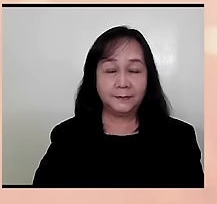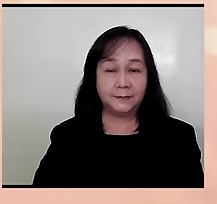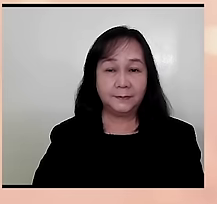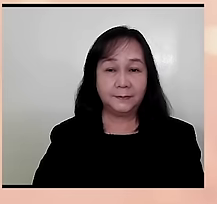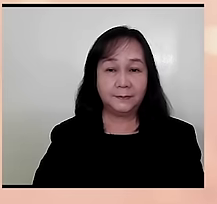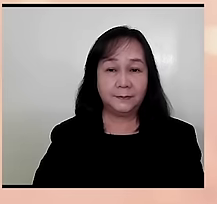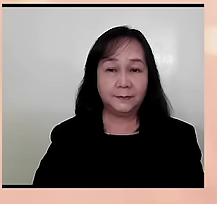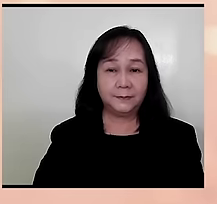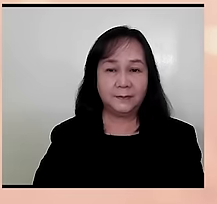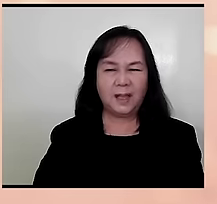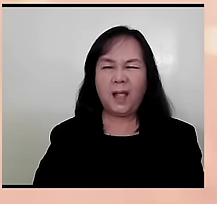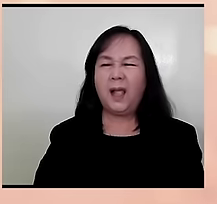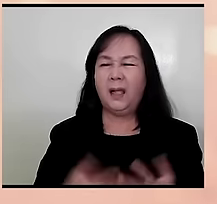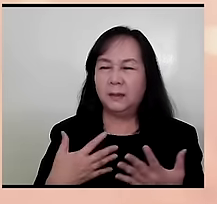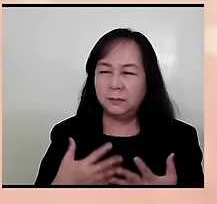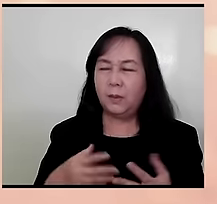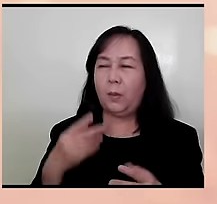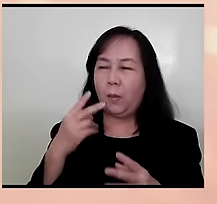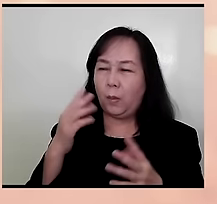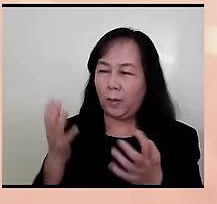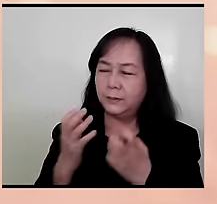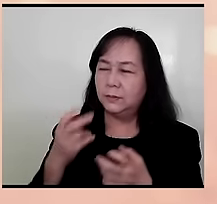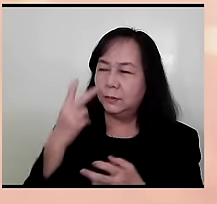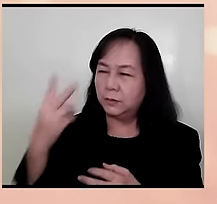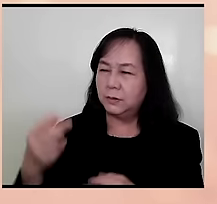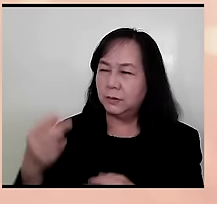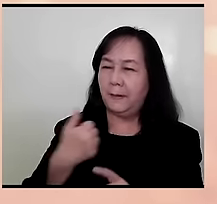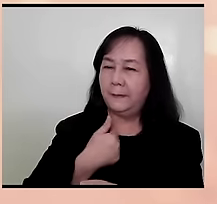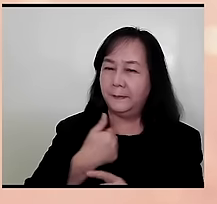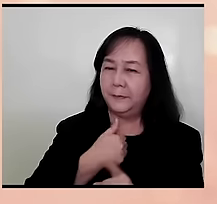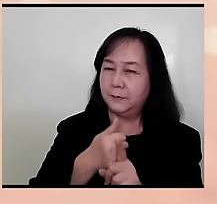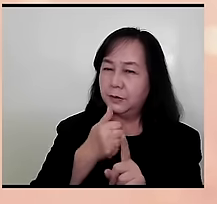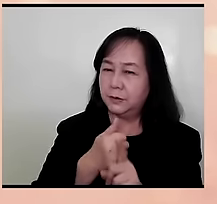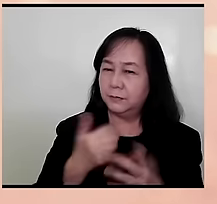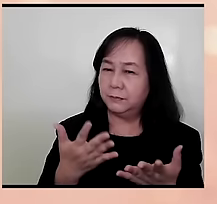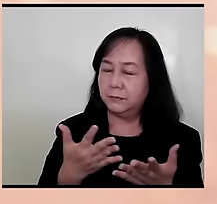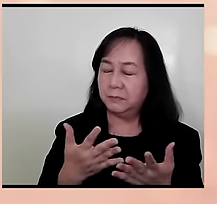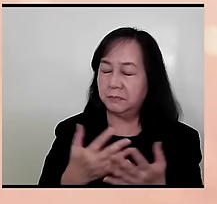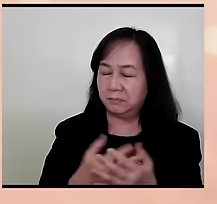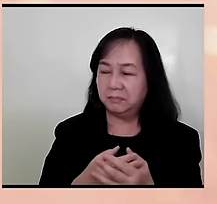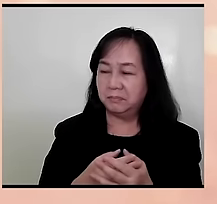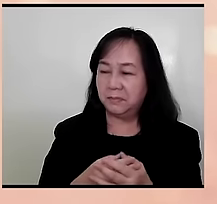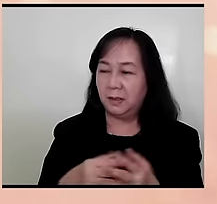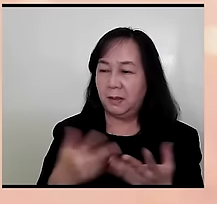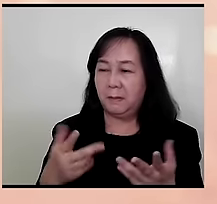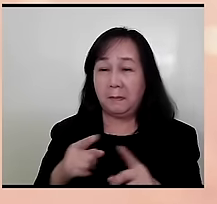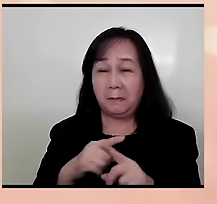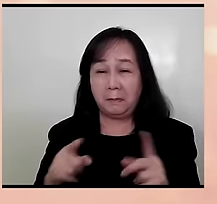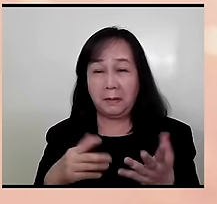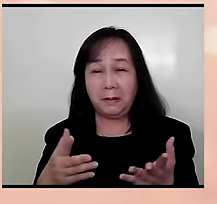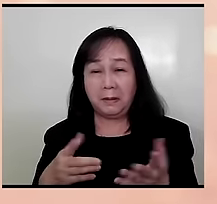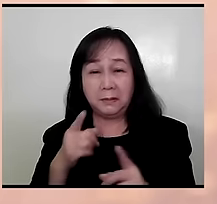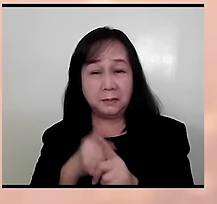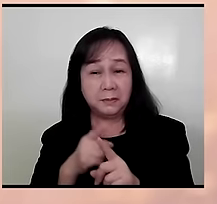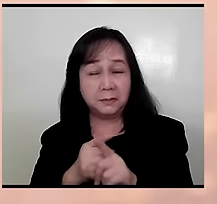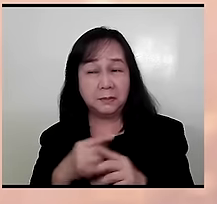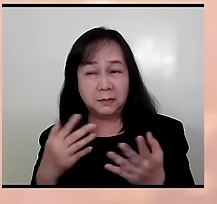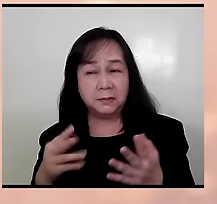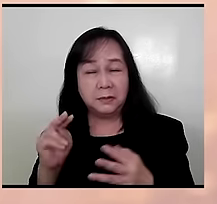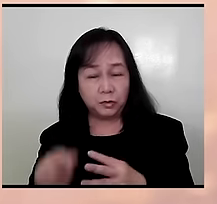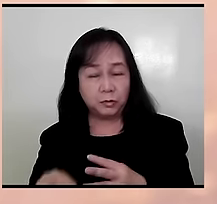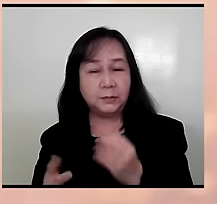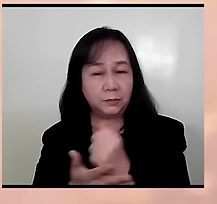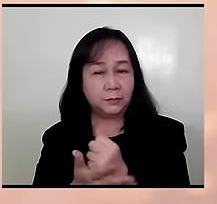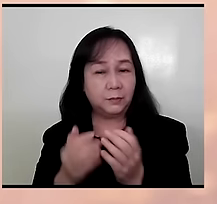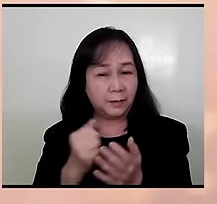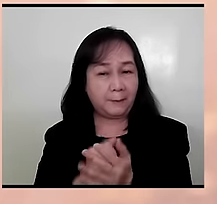Thomas wanted to see for himself. He was convinced that Jesus needed to be crucified. So the